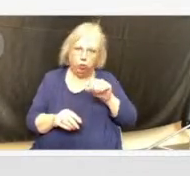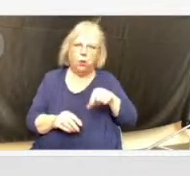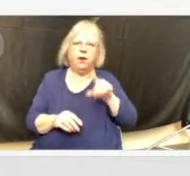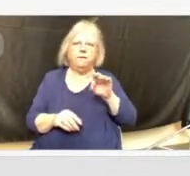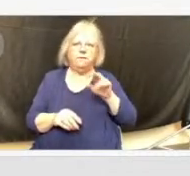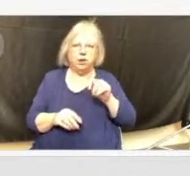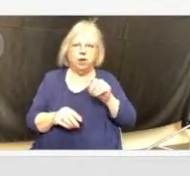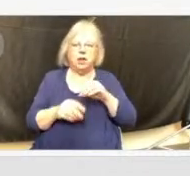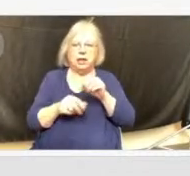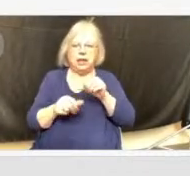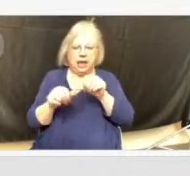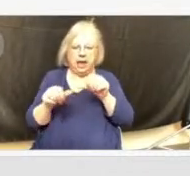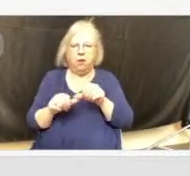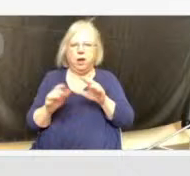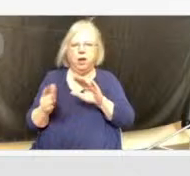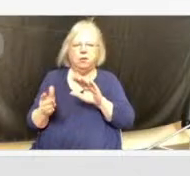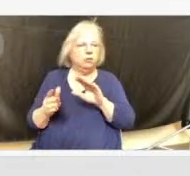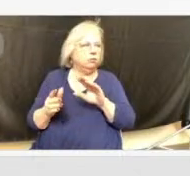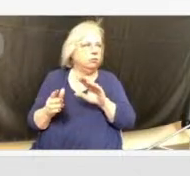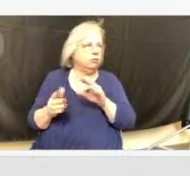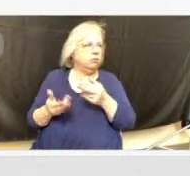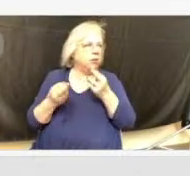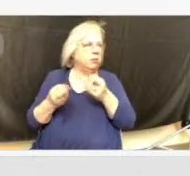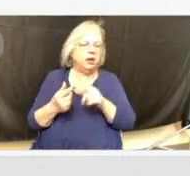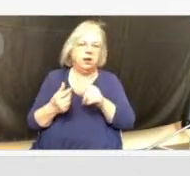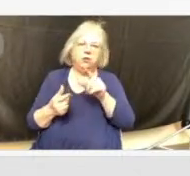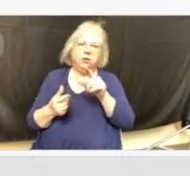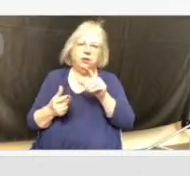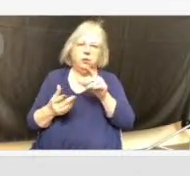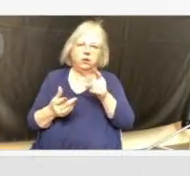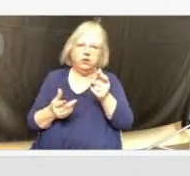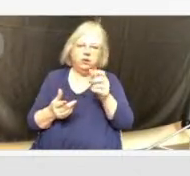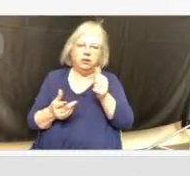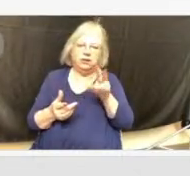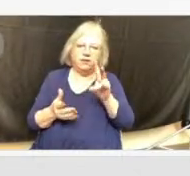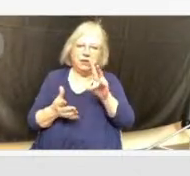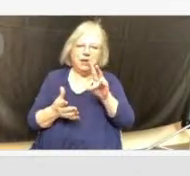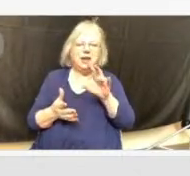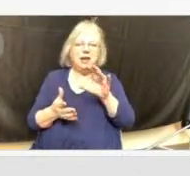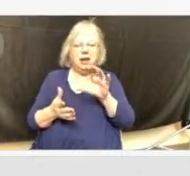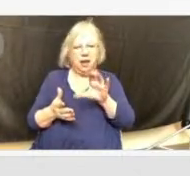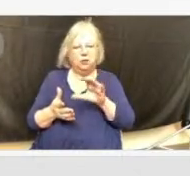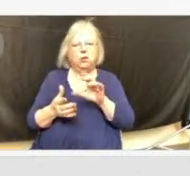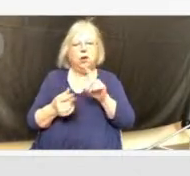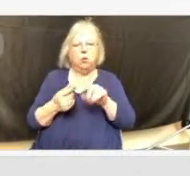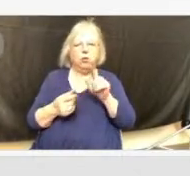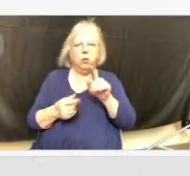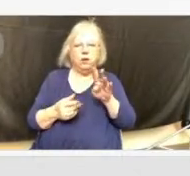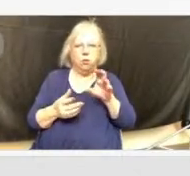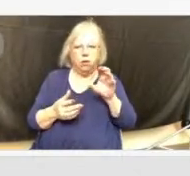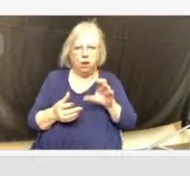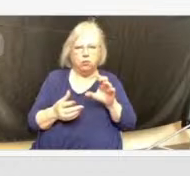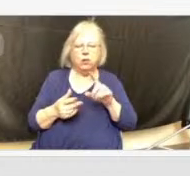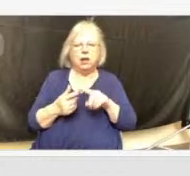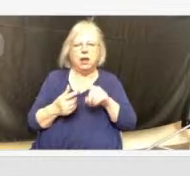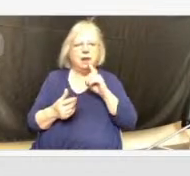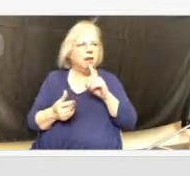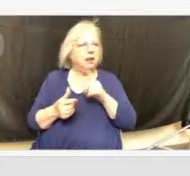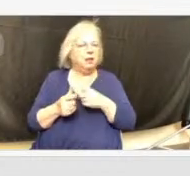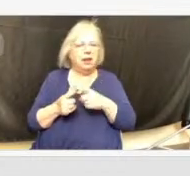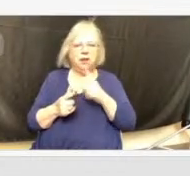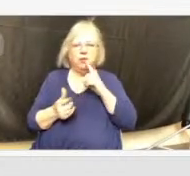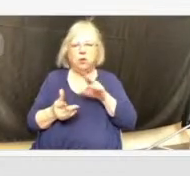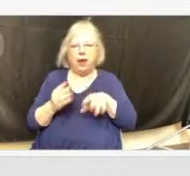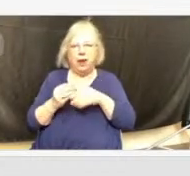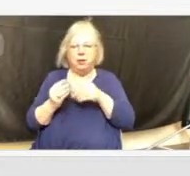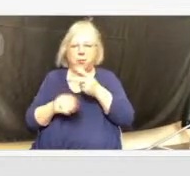the recommended would be 7,000, it's just 2,400. And then if once you put the parking in there, it reduces the yard area to